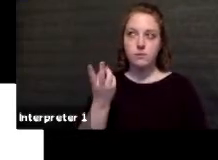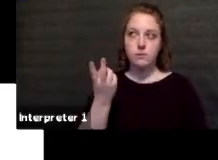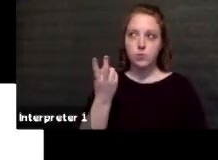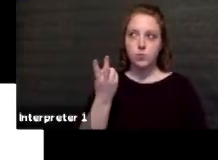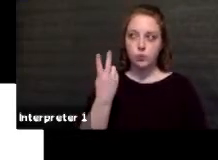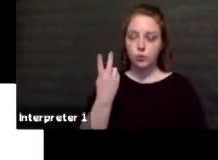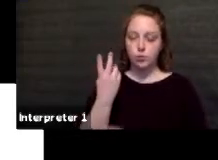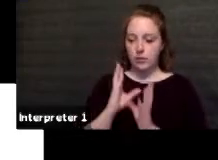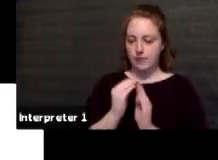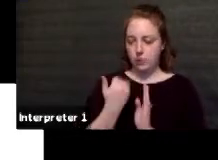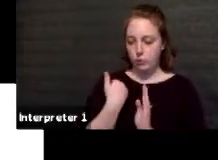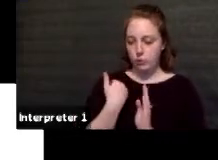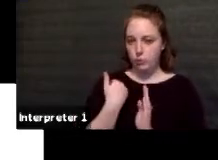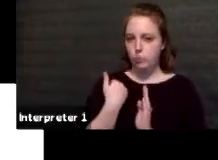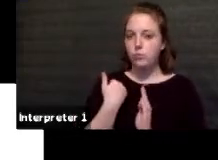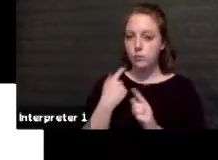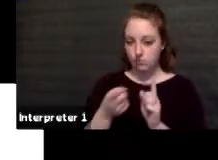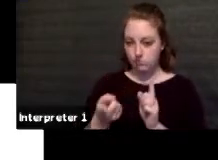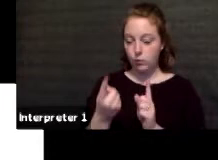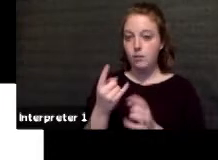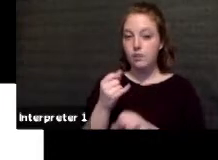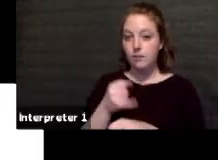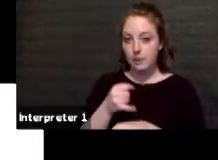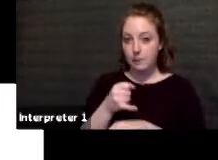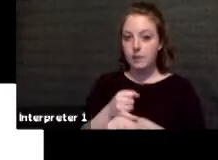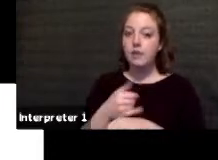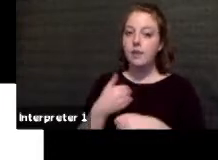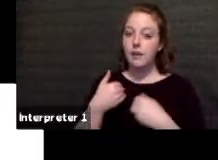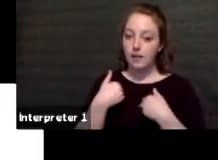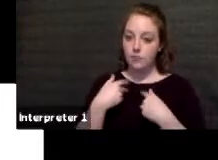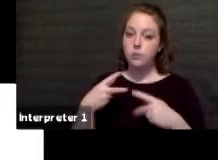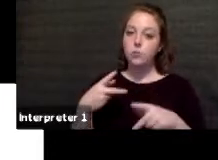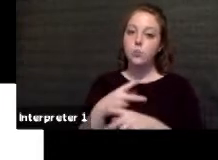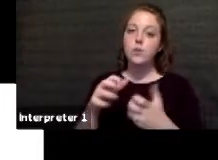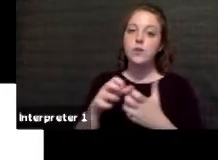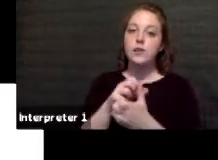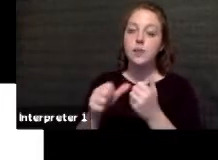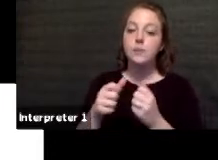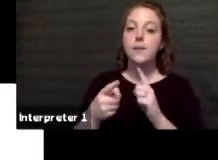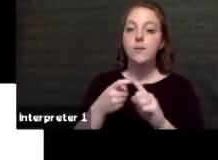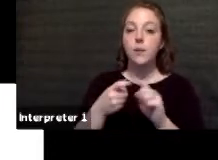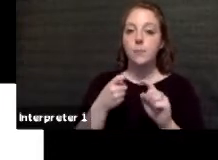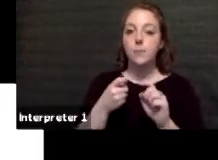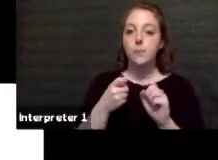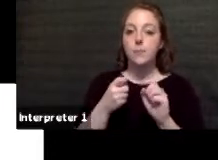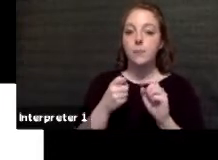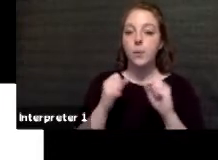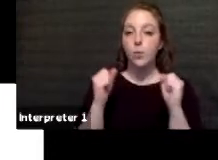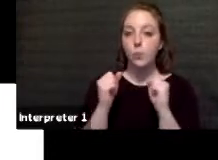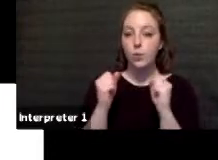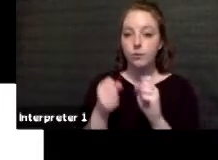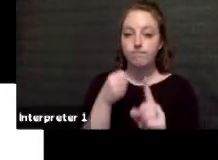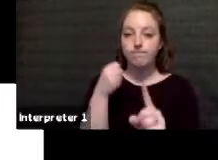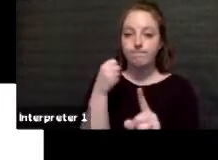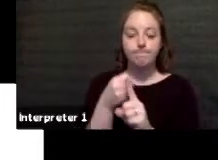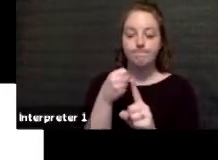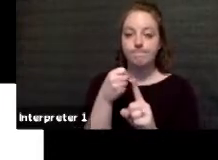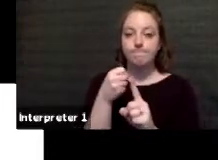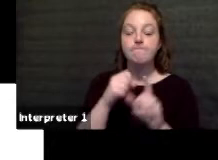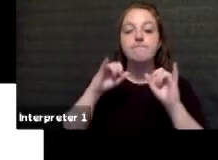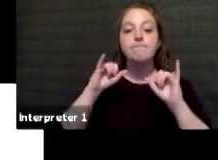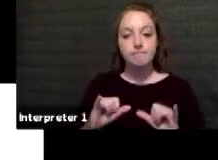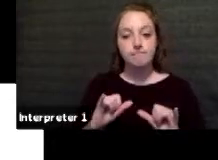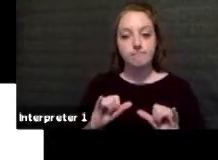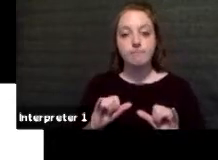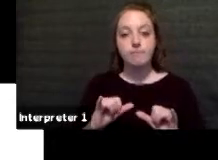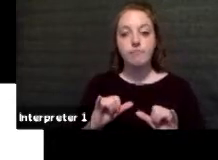specifically, but it is one of the campuses that had the greatest damage, uh, from the winter event. Uh, and again, that is just, that is based on